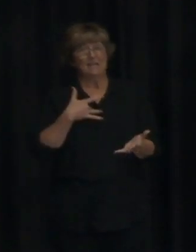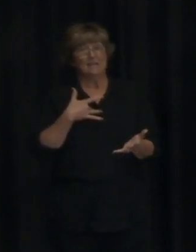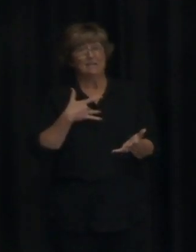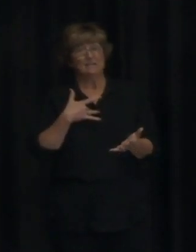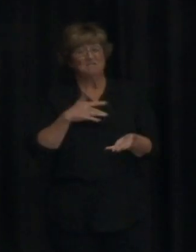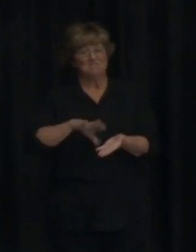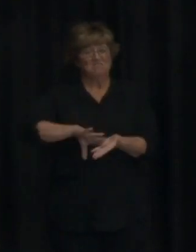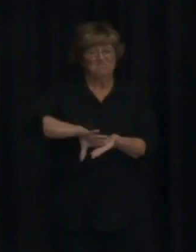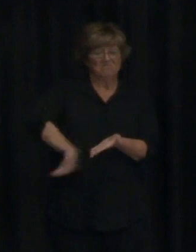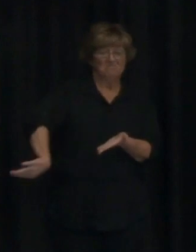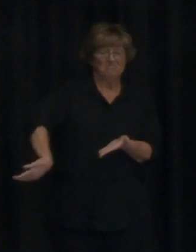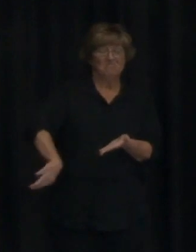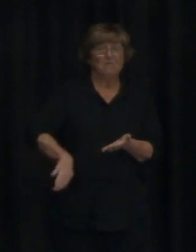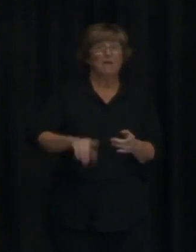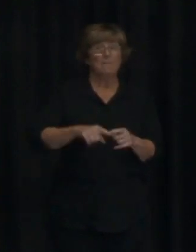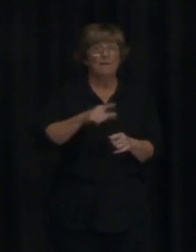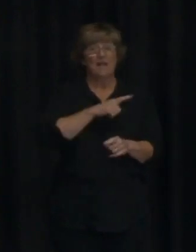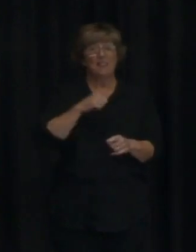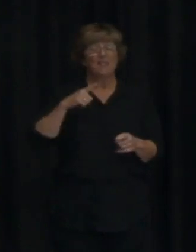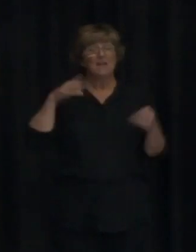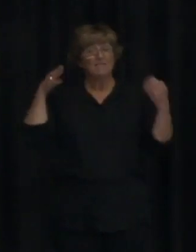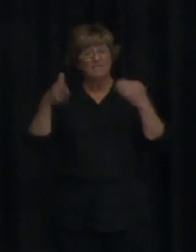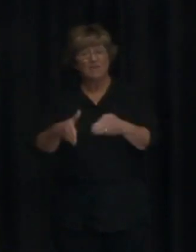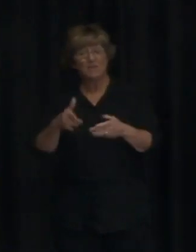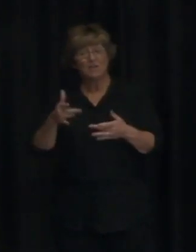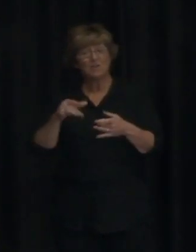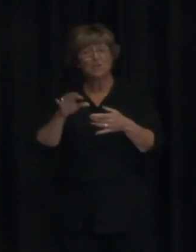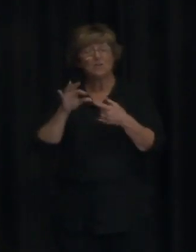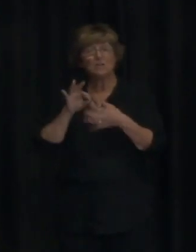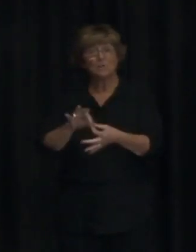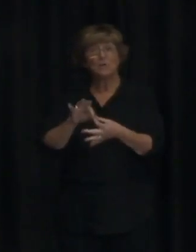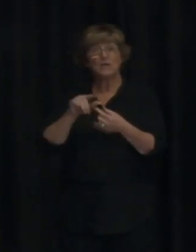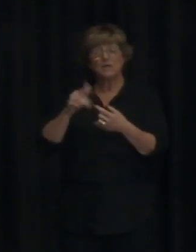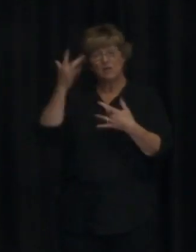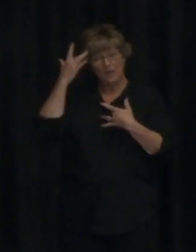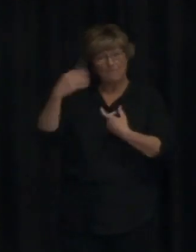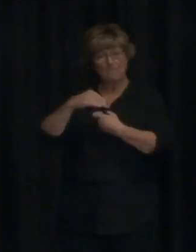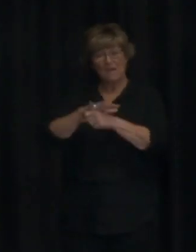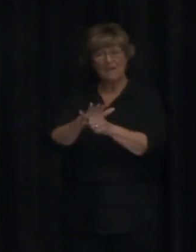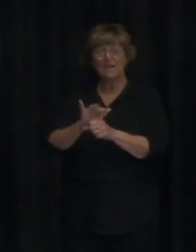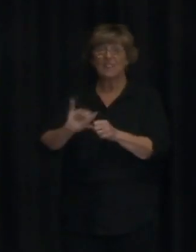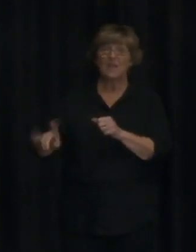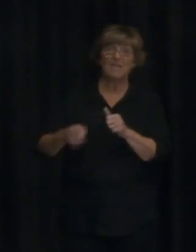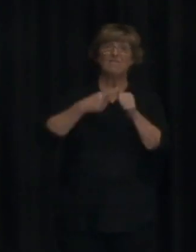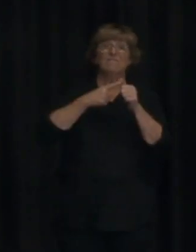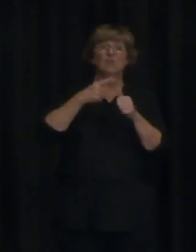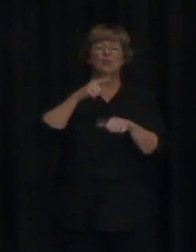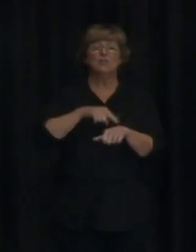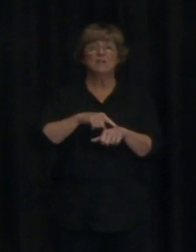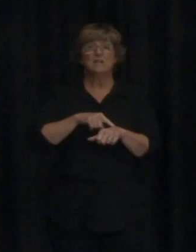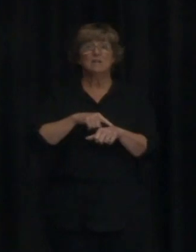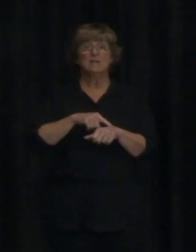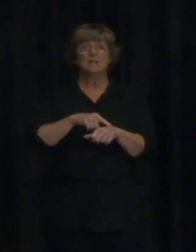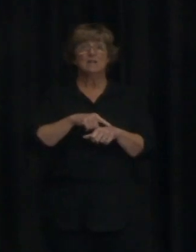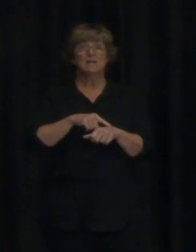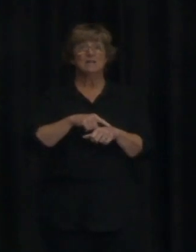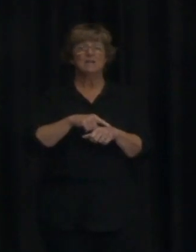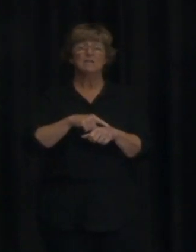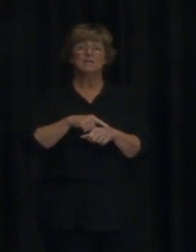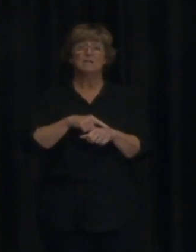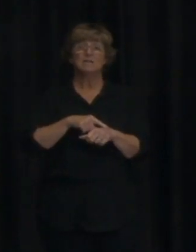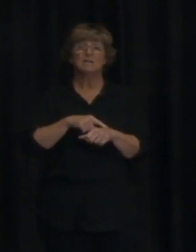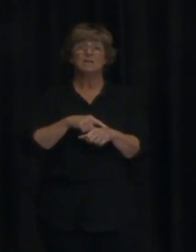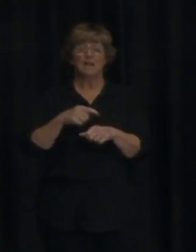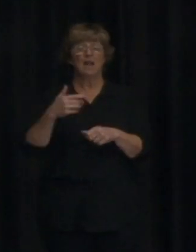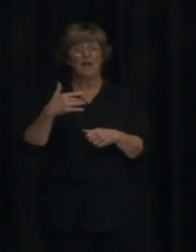this year about the legislature's role in dealing with this pandemic. To my knowledge, this is the first time that the Senate Assembly have had any